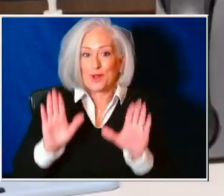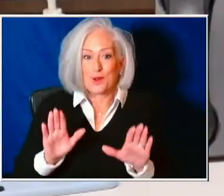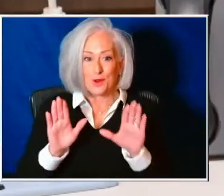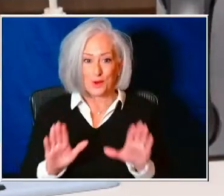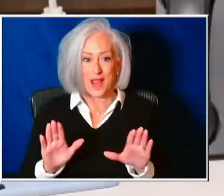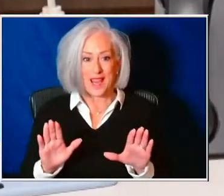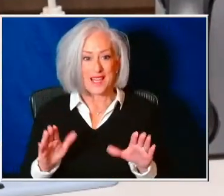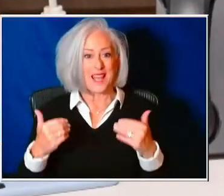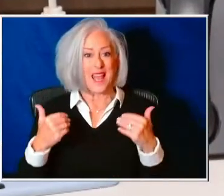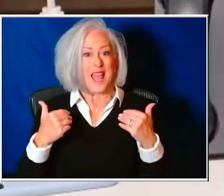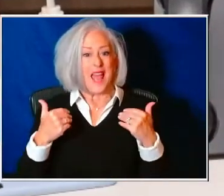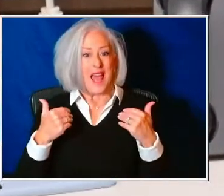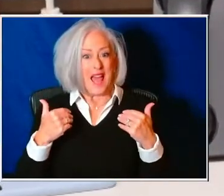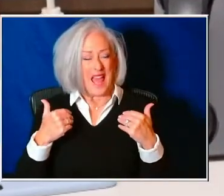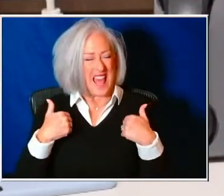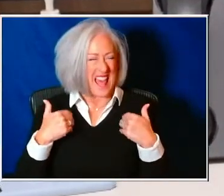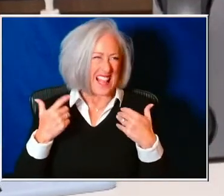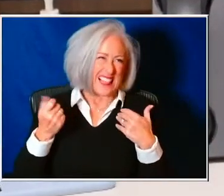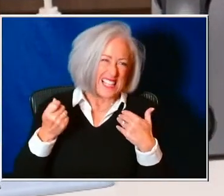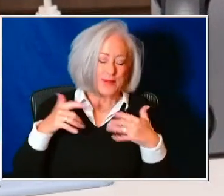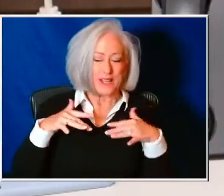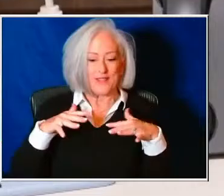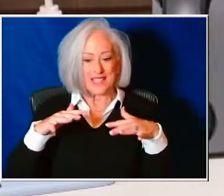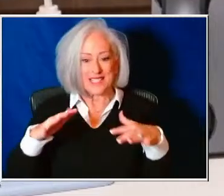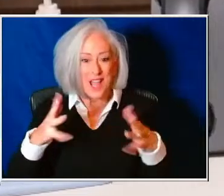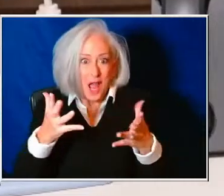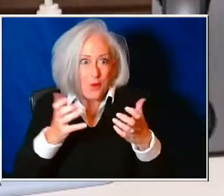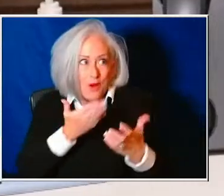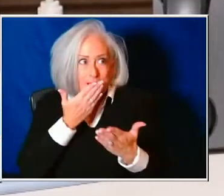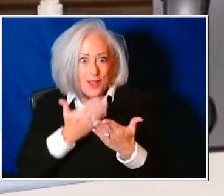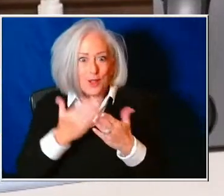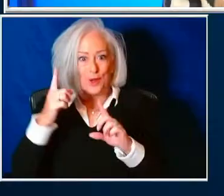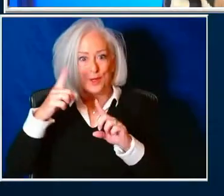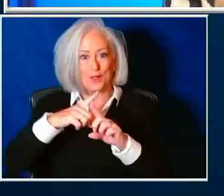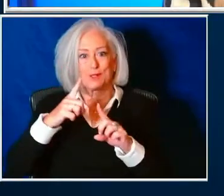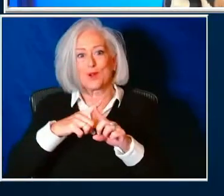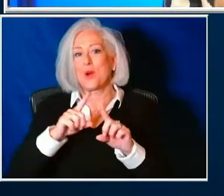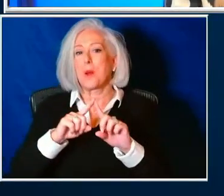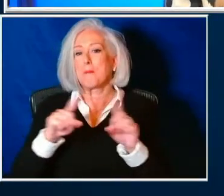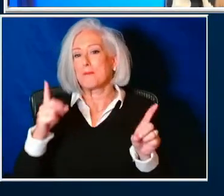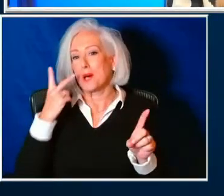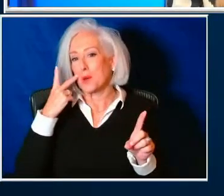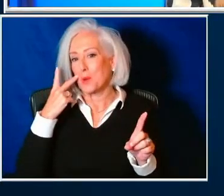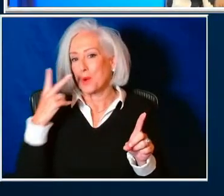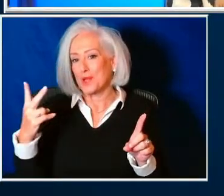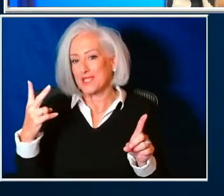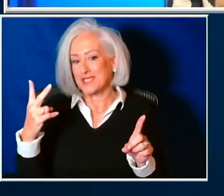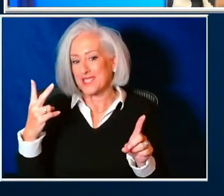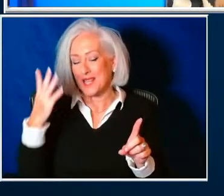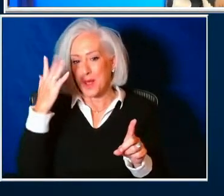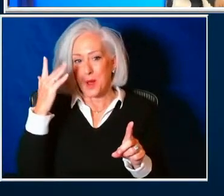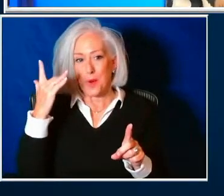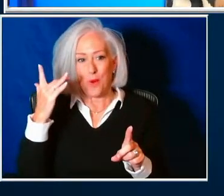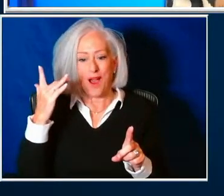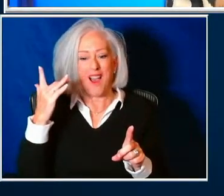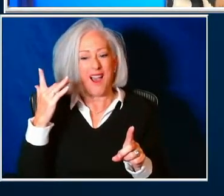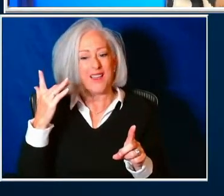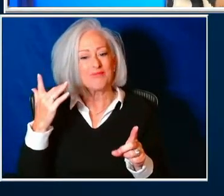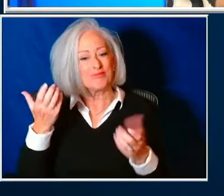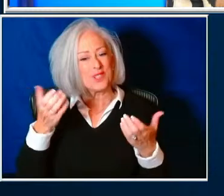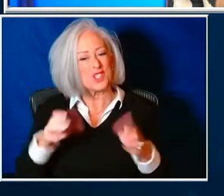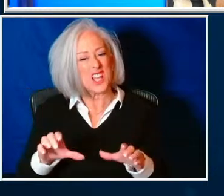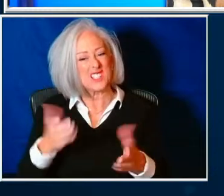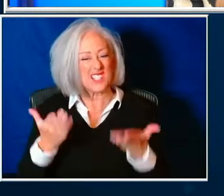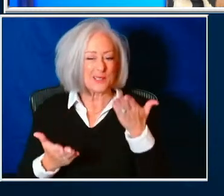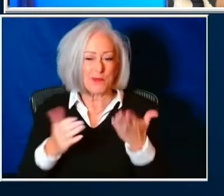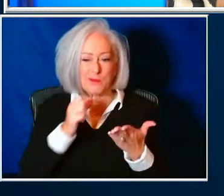score, although the odds might be a little bit against me, which we'll find out here in a second why. Okay, well, thanks for letting us get a sneak peek into your doctor's